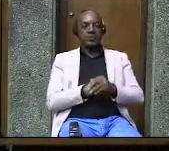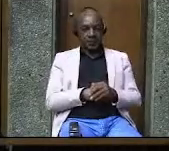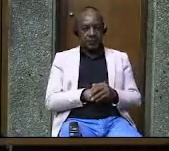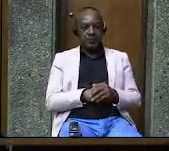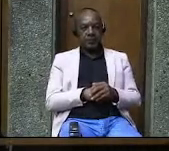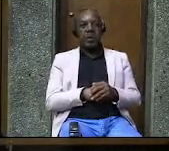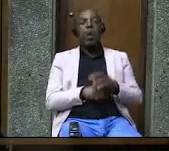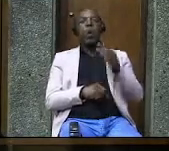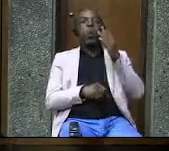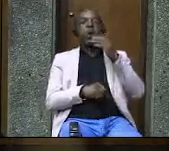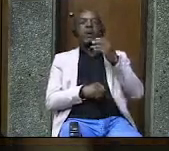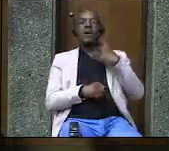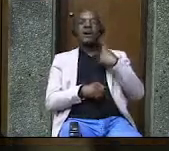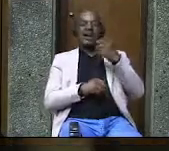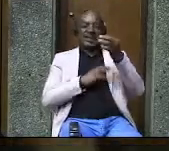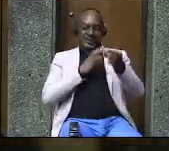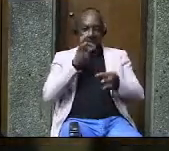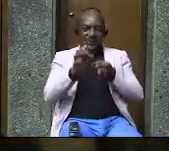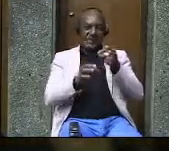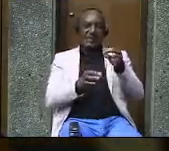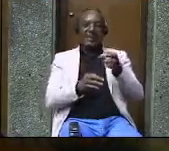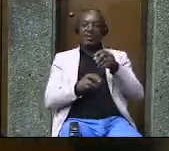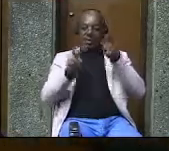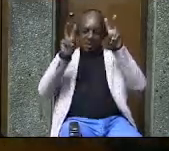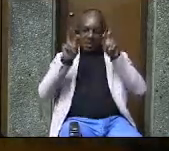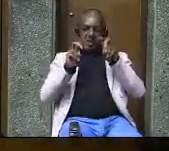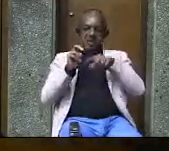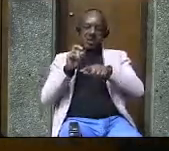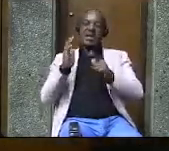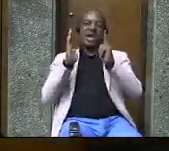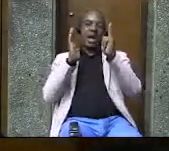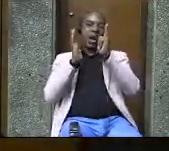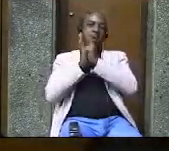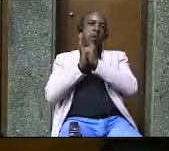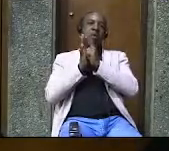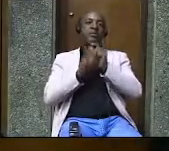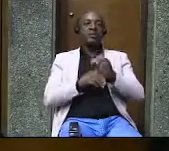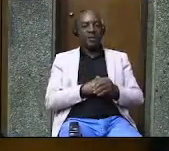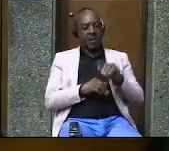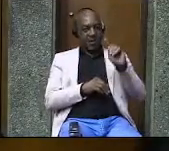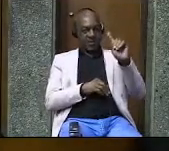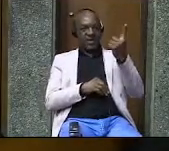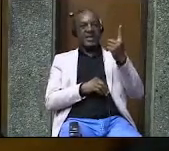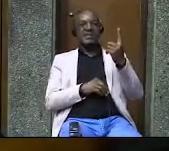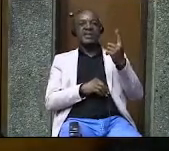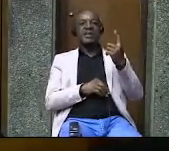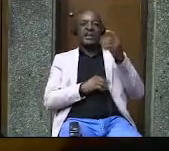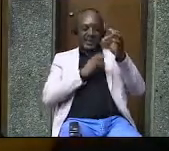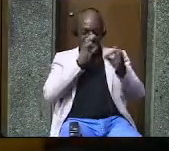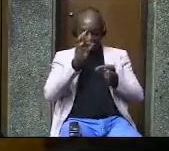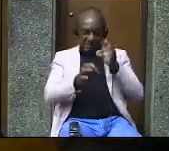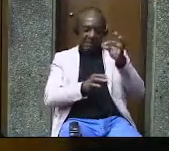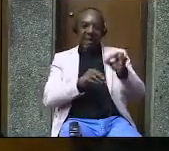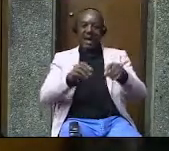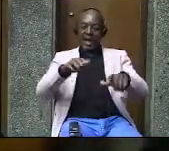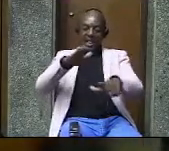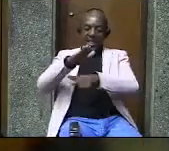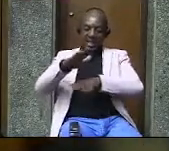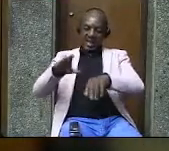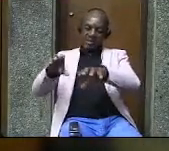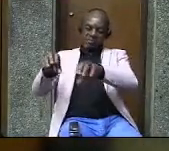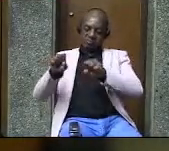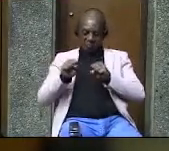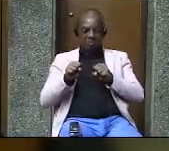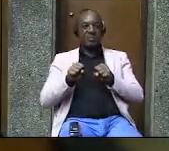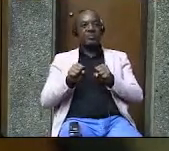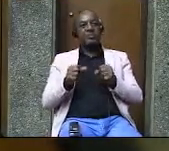regarding this act. First of all, we spoke about compensation is case by case. Each one